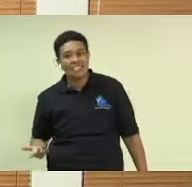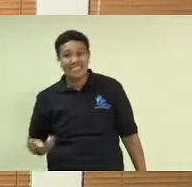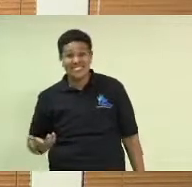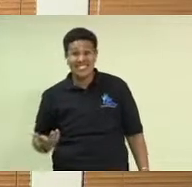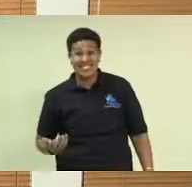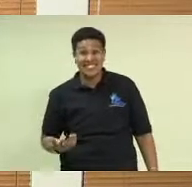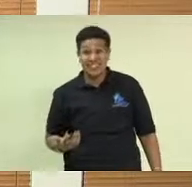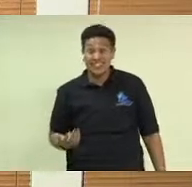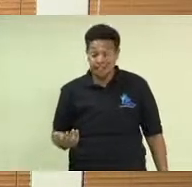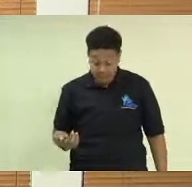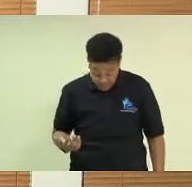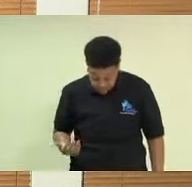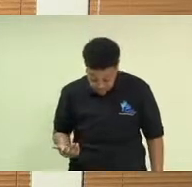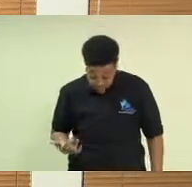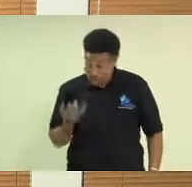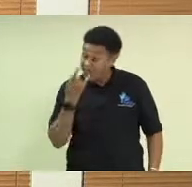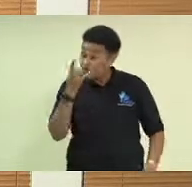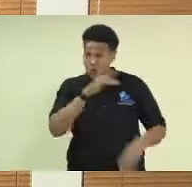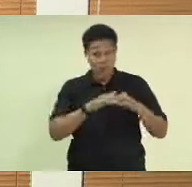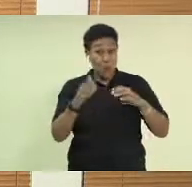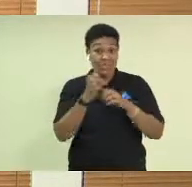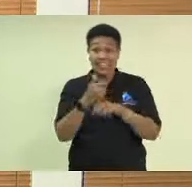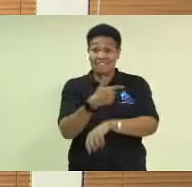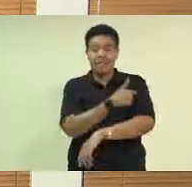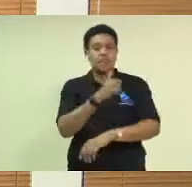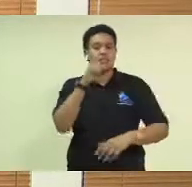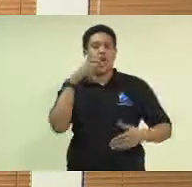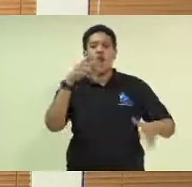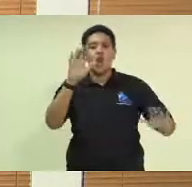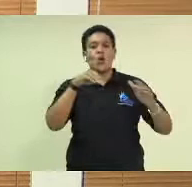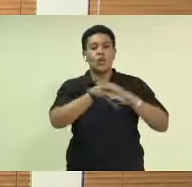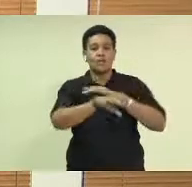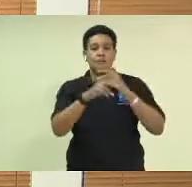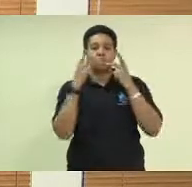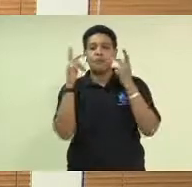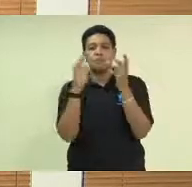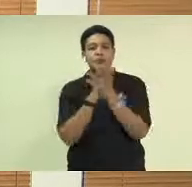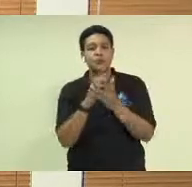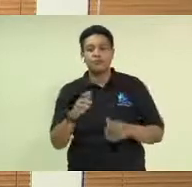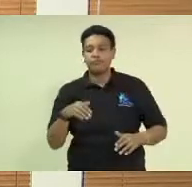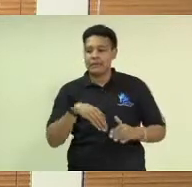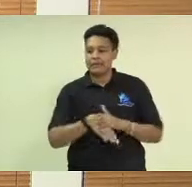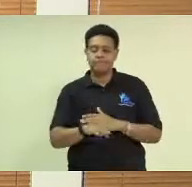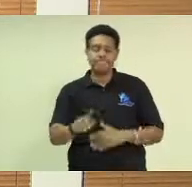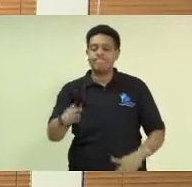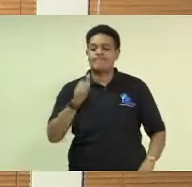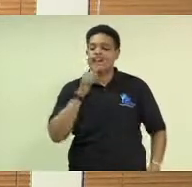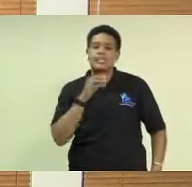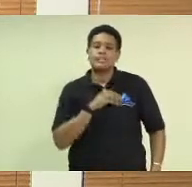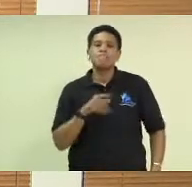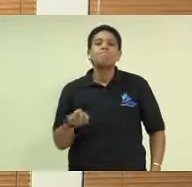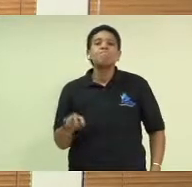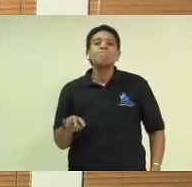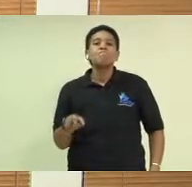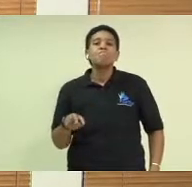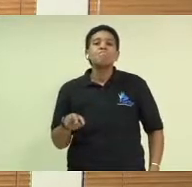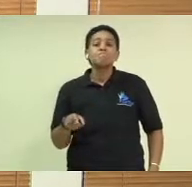you take those vaccines, you're not allowed in the public school system. So I'm